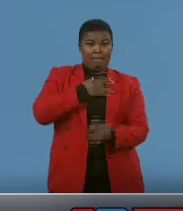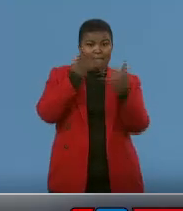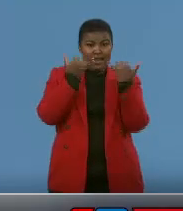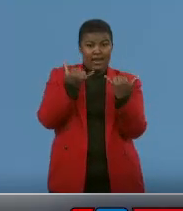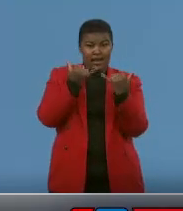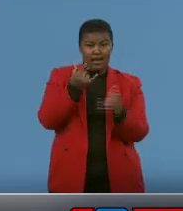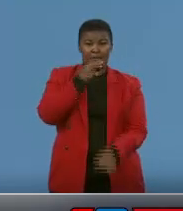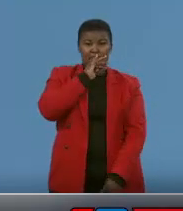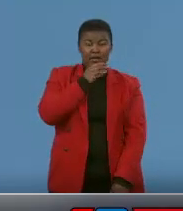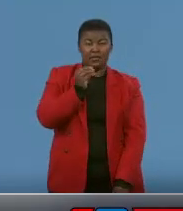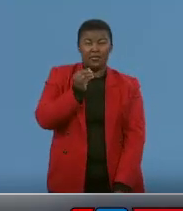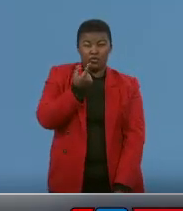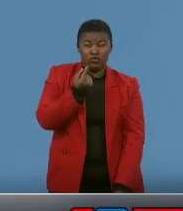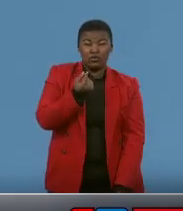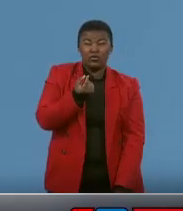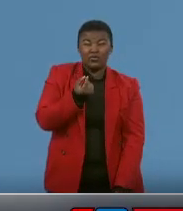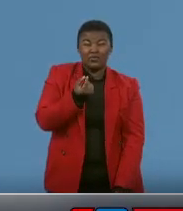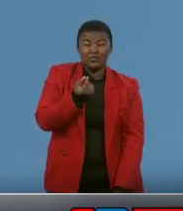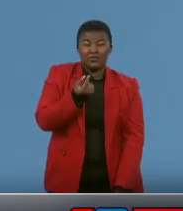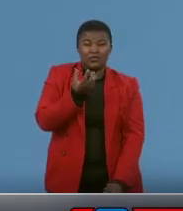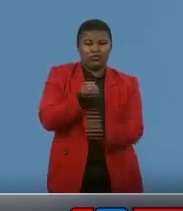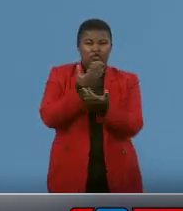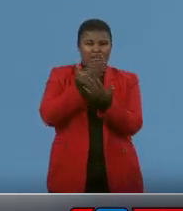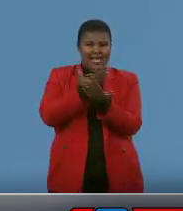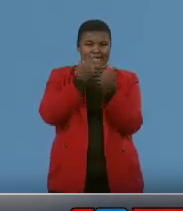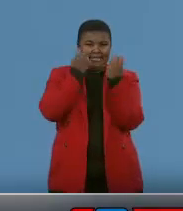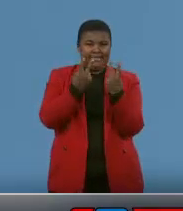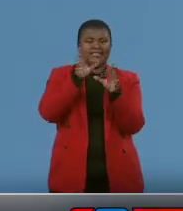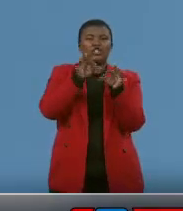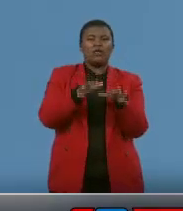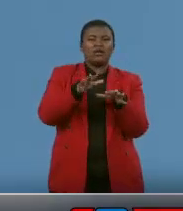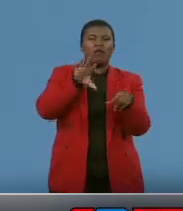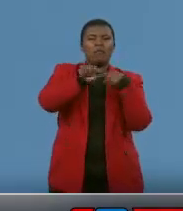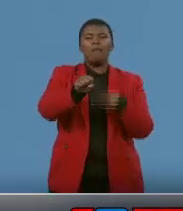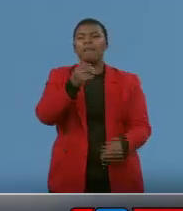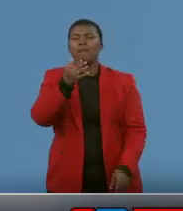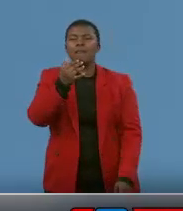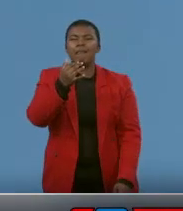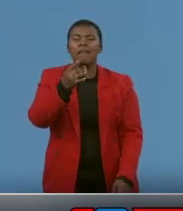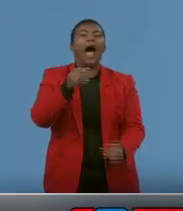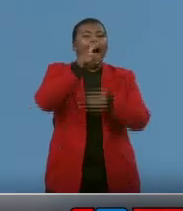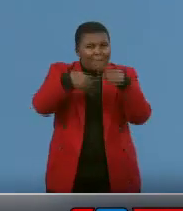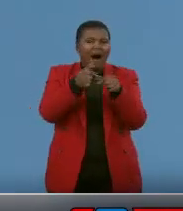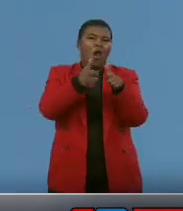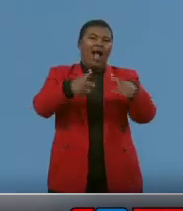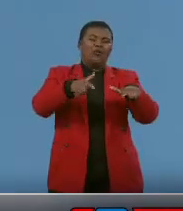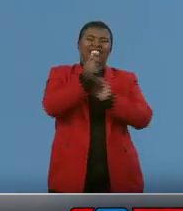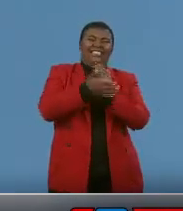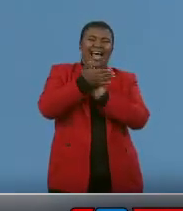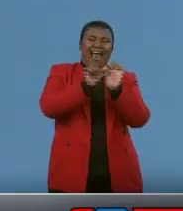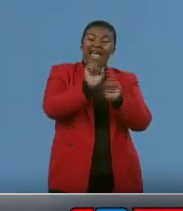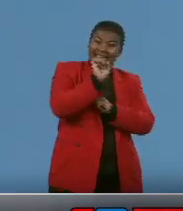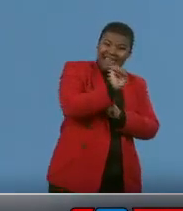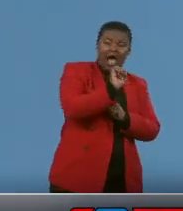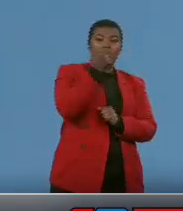actually squinting to the screen to find out what I'm saying about his language. So there are a